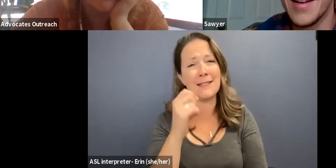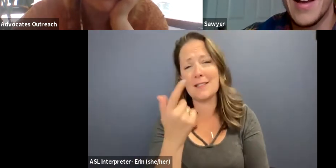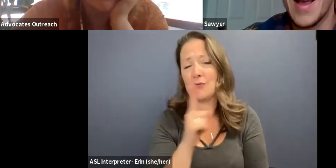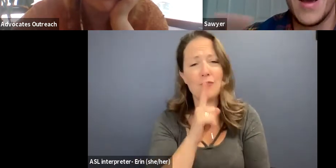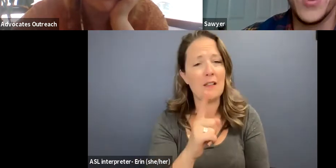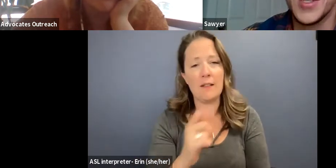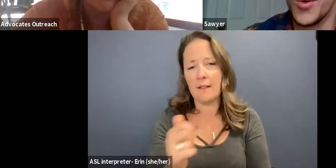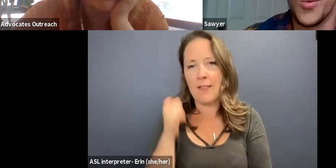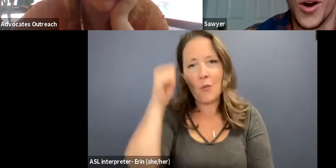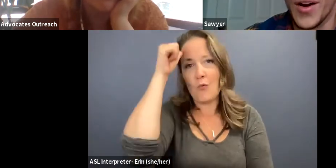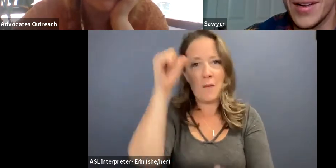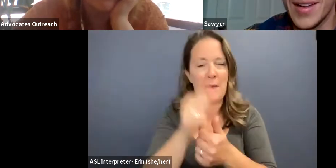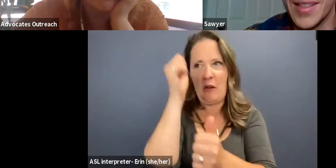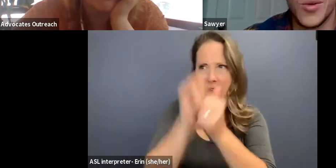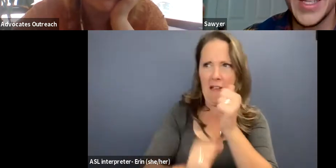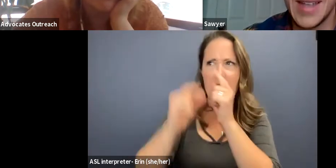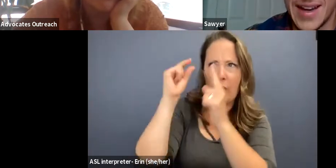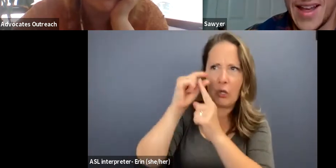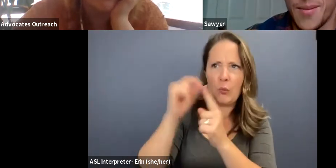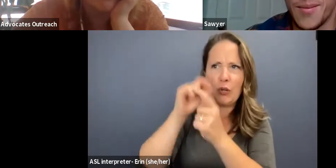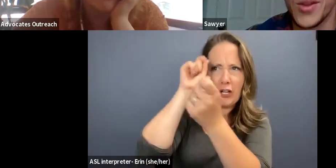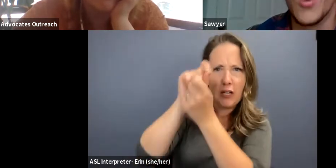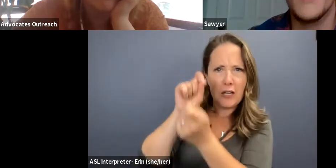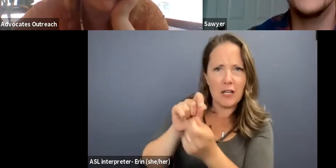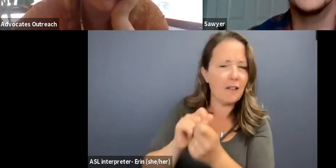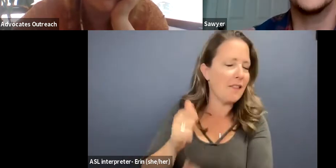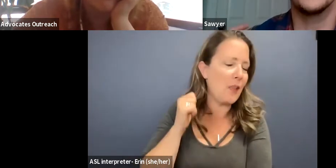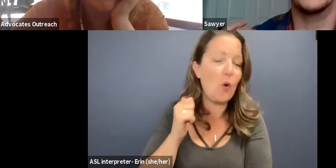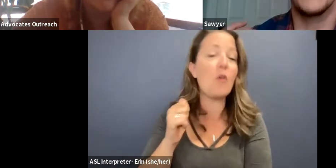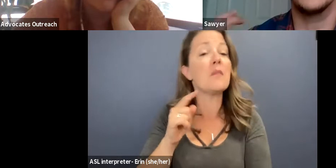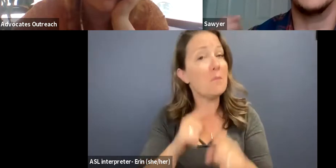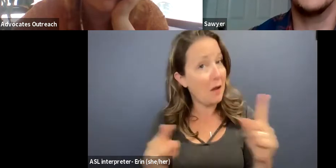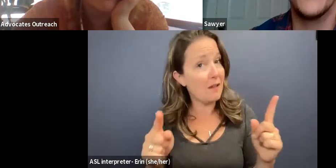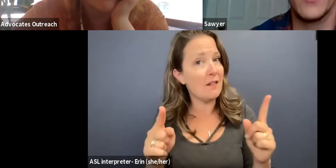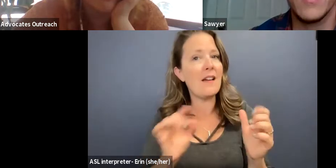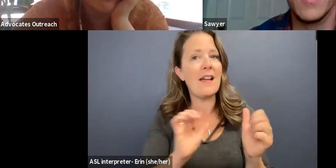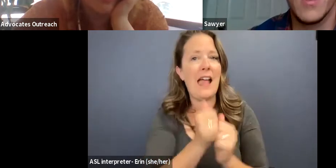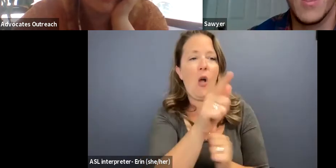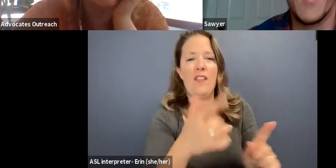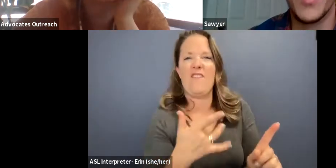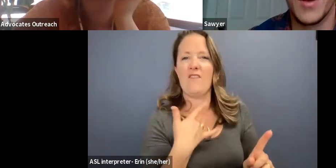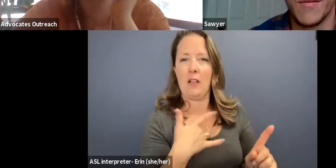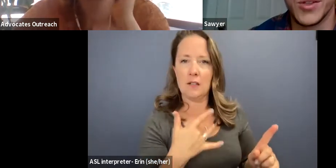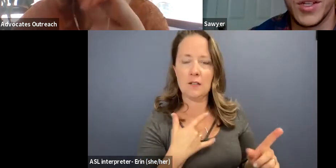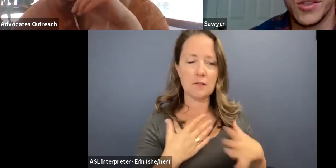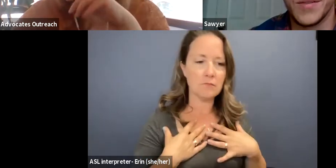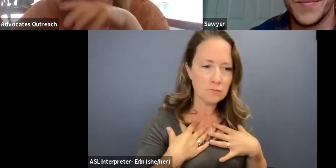a link to this so that people have it